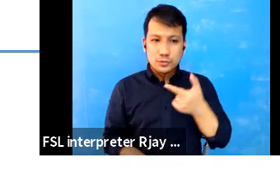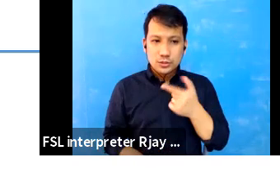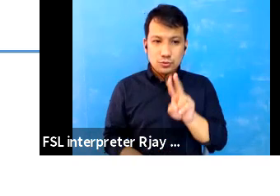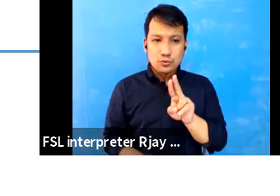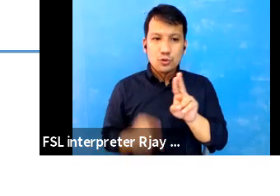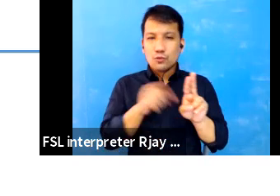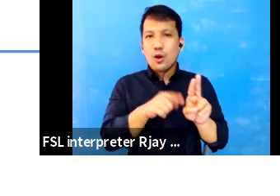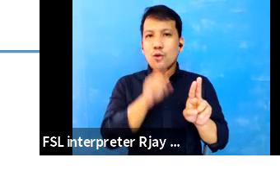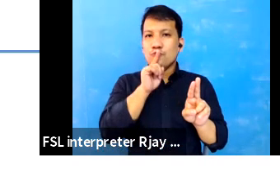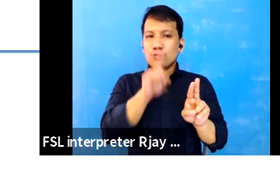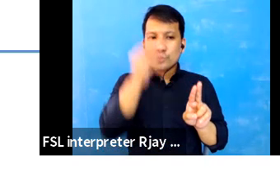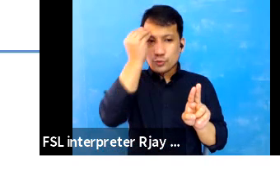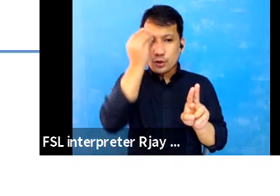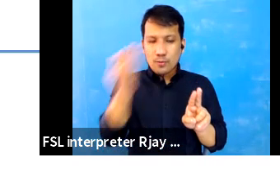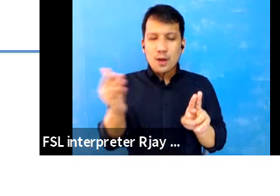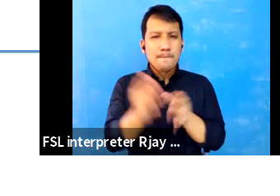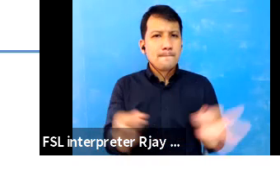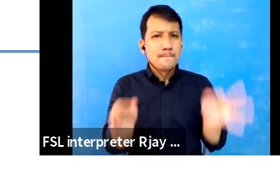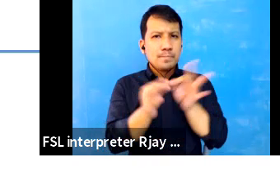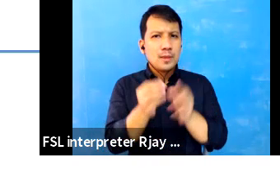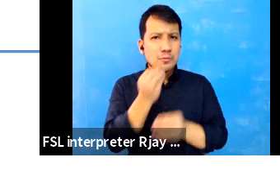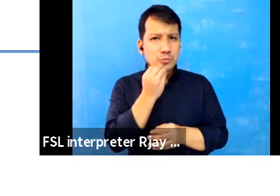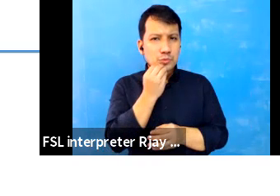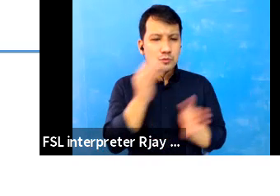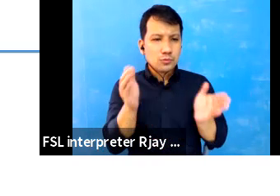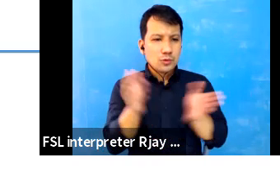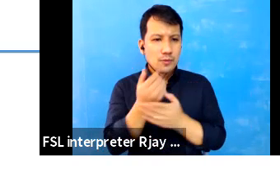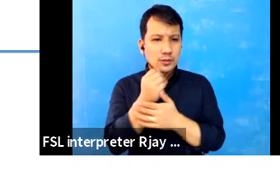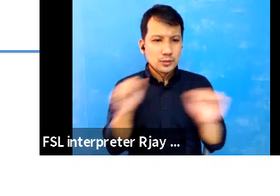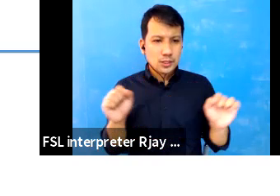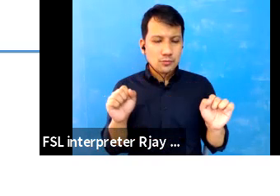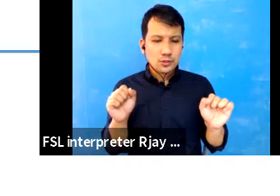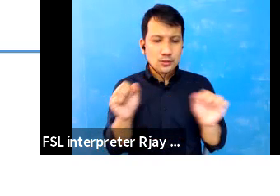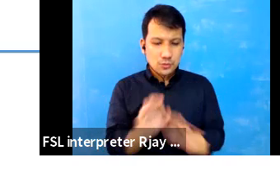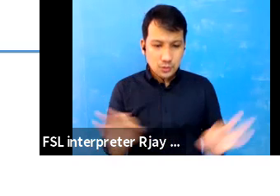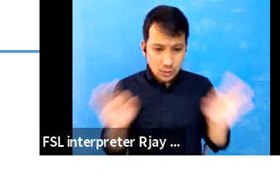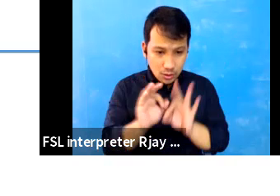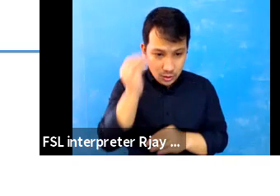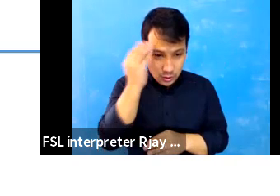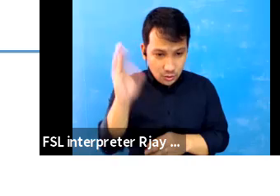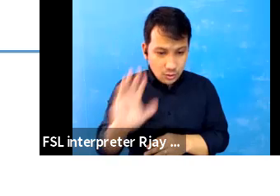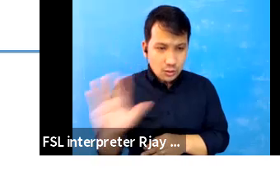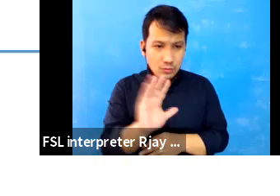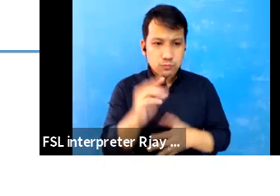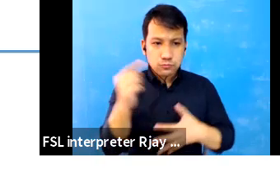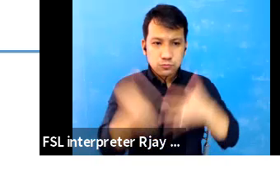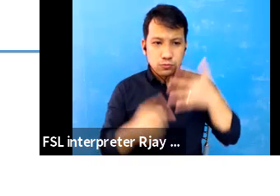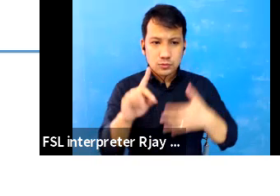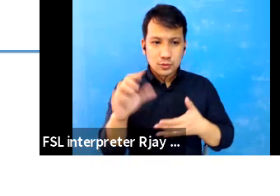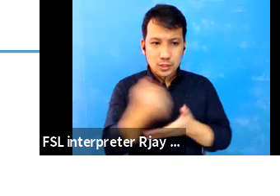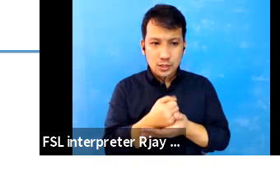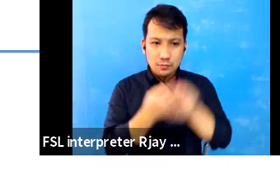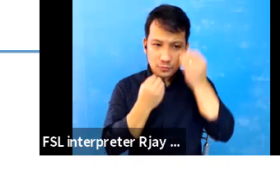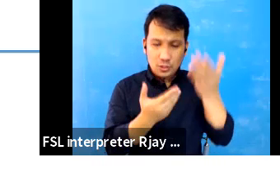make sure that food and nutrition security is important through looking at the data, the determinants,